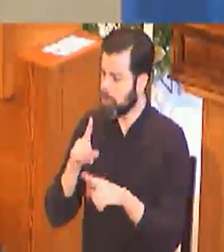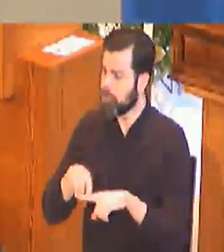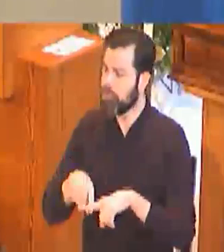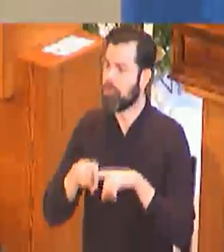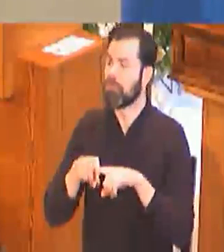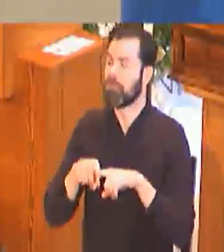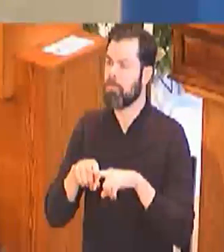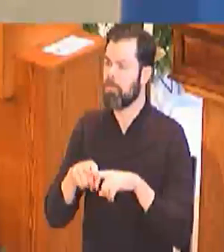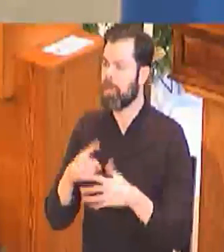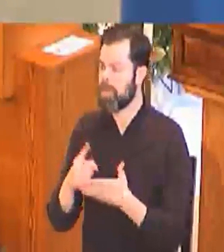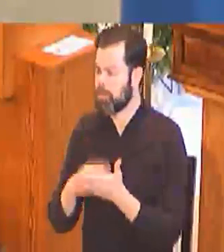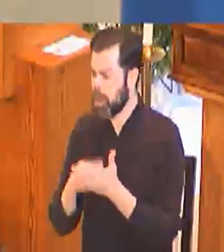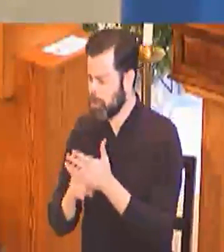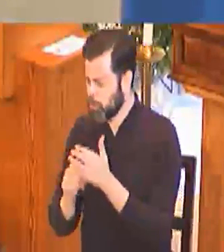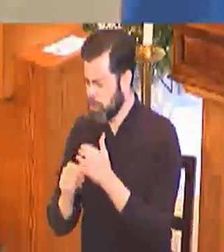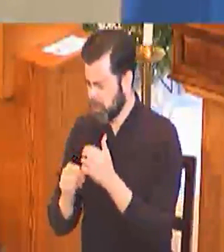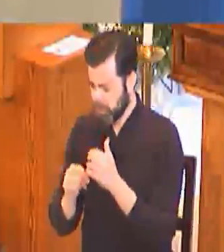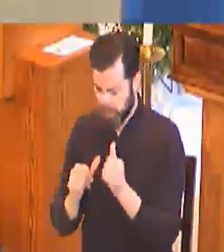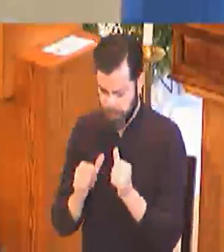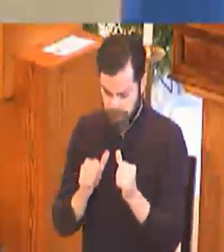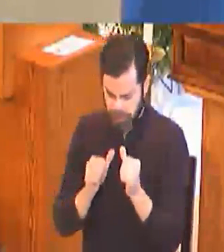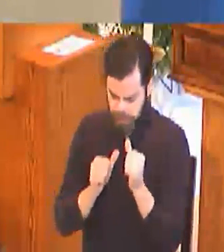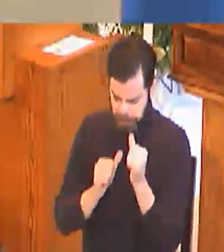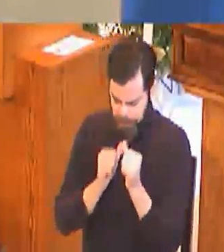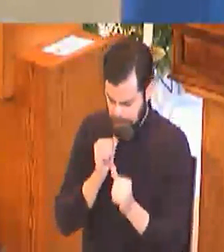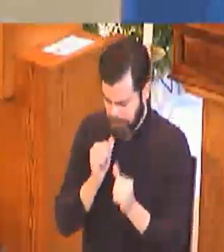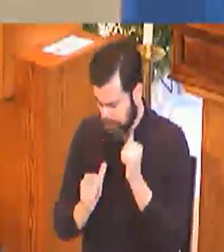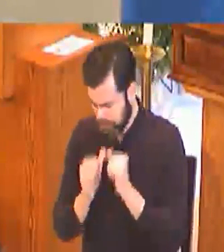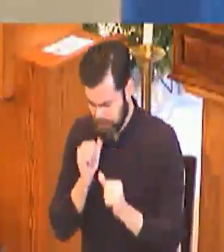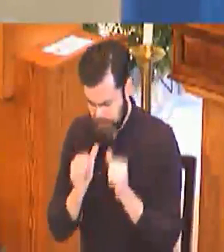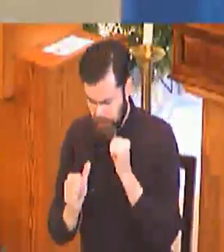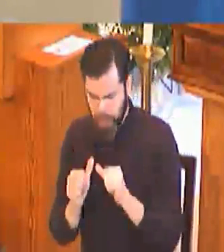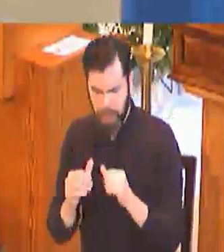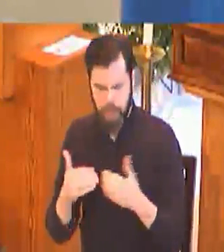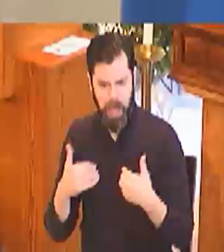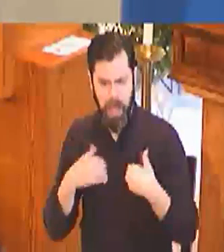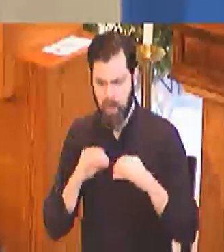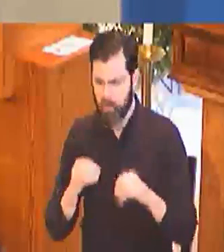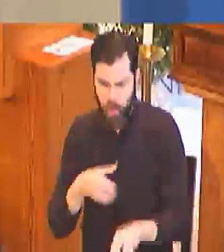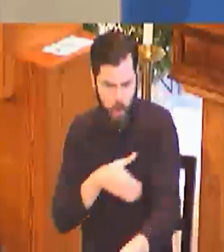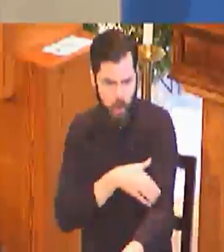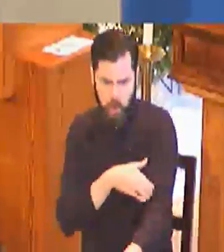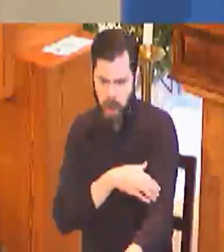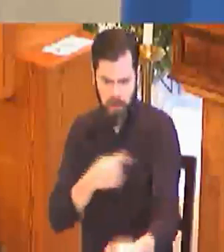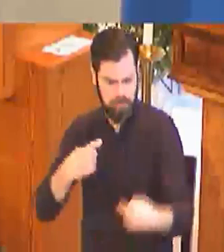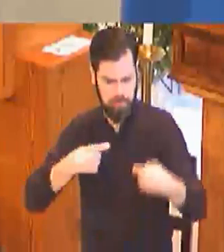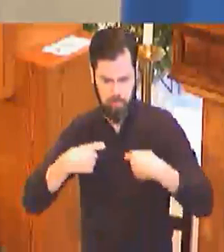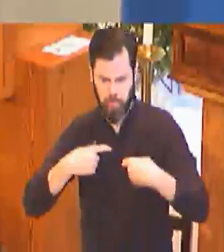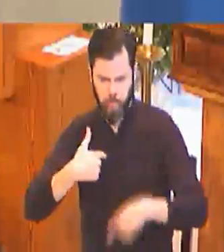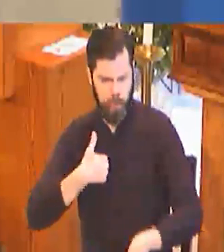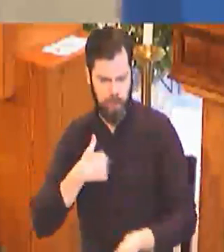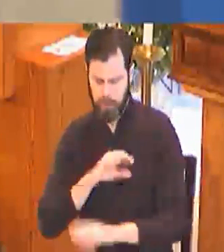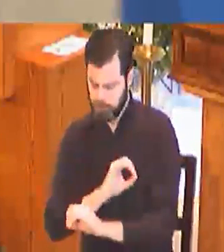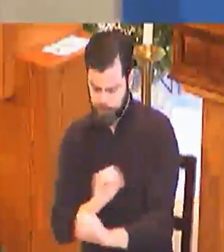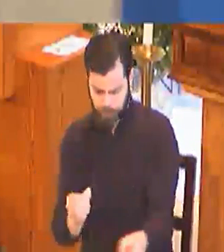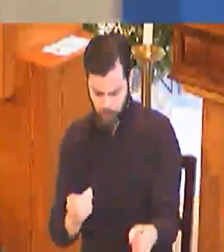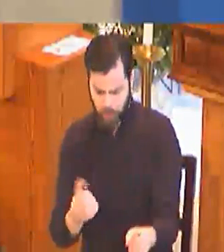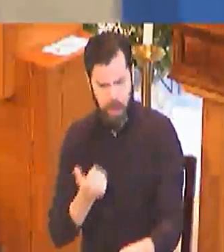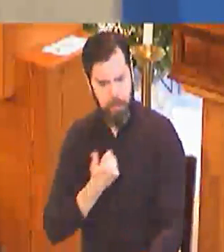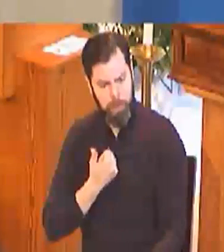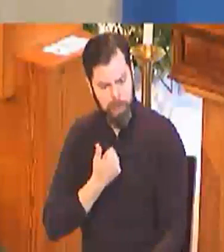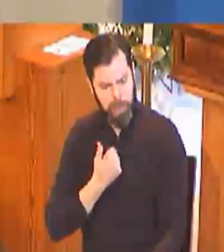about denials and affirmations. Stop in the midst of it. Deny that it has any power over you and affirm something like, I am a child of